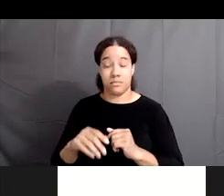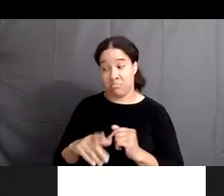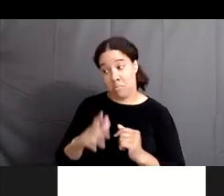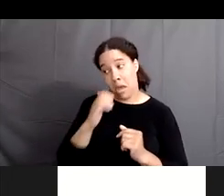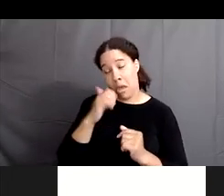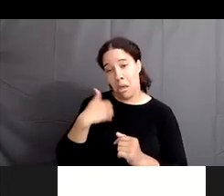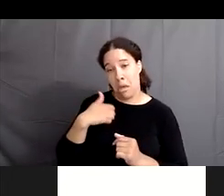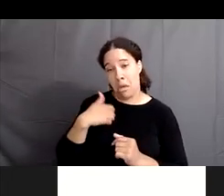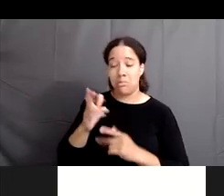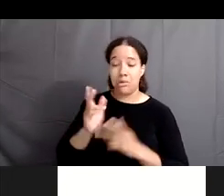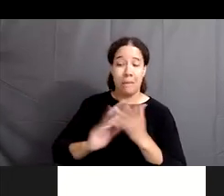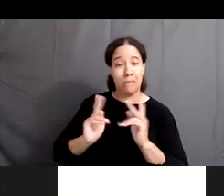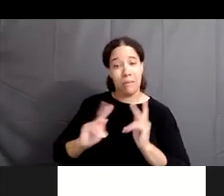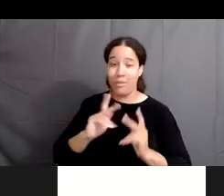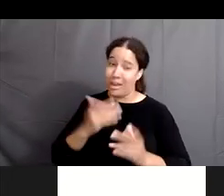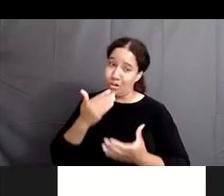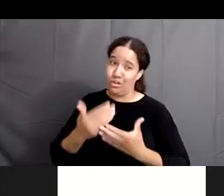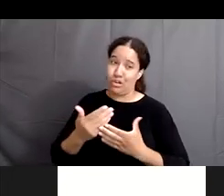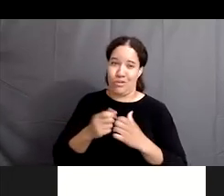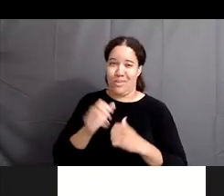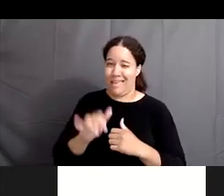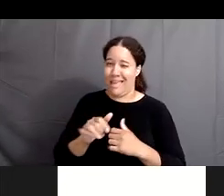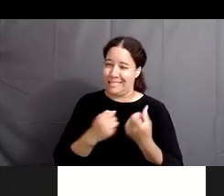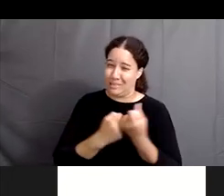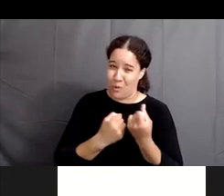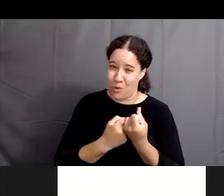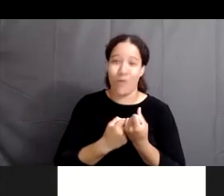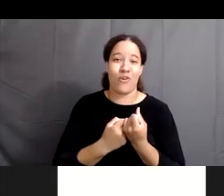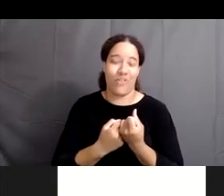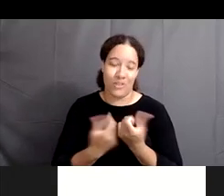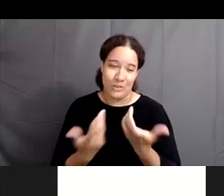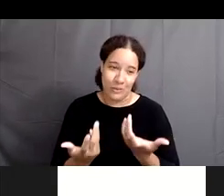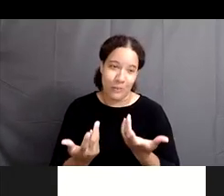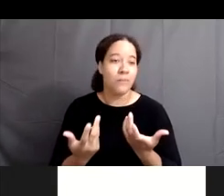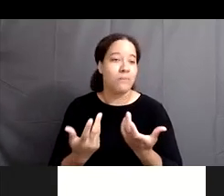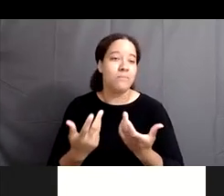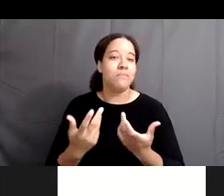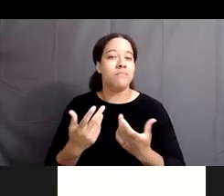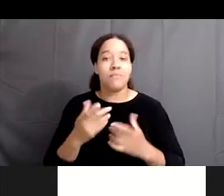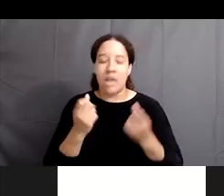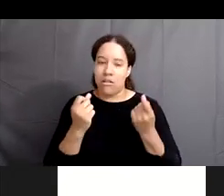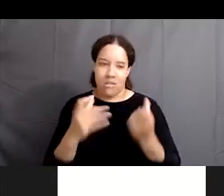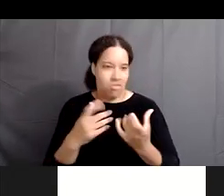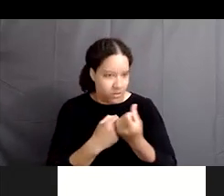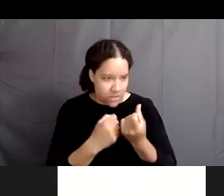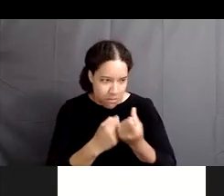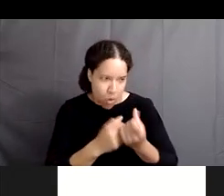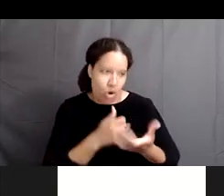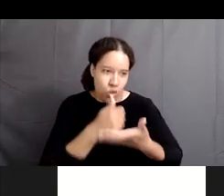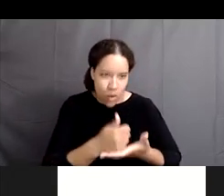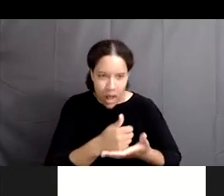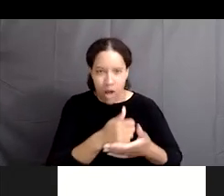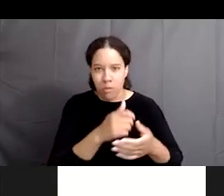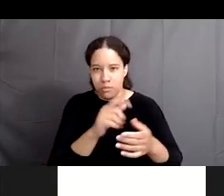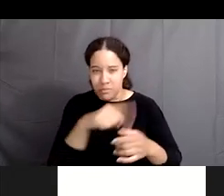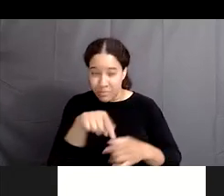at it. So, there's a lot of support to have those kind of conversations and really get people to understand what